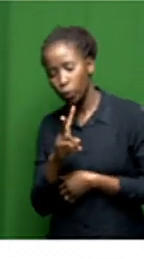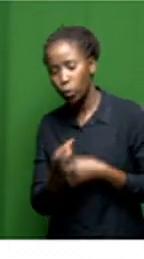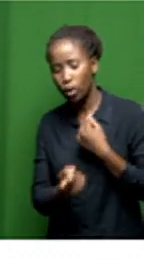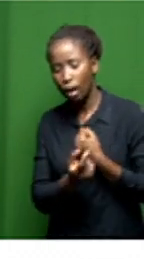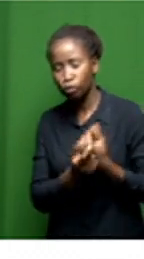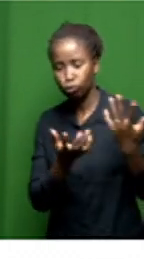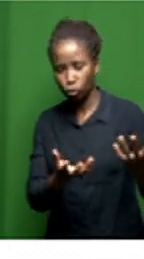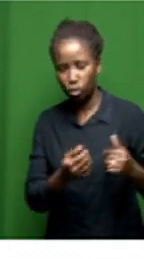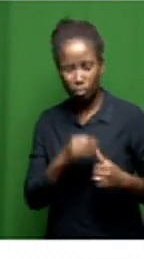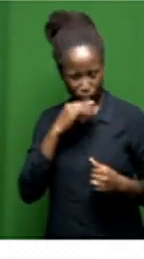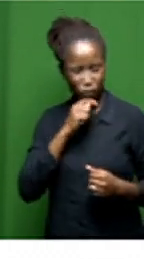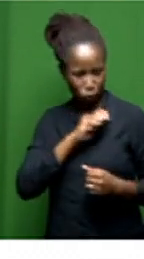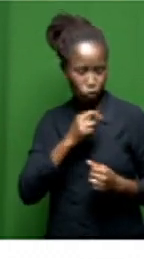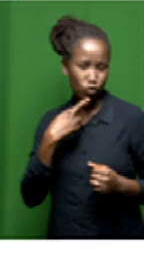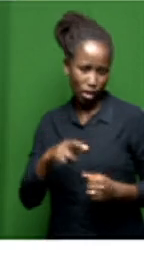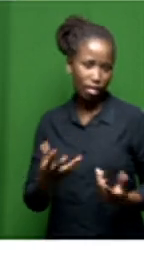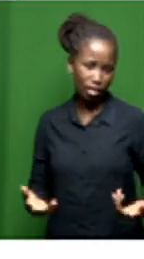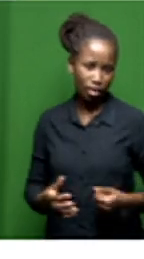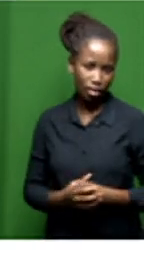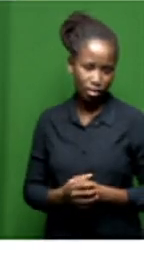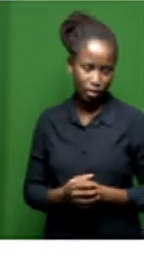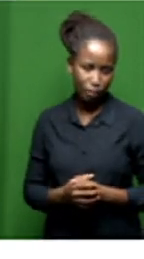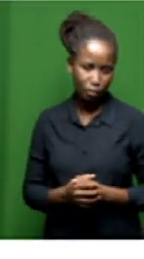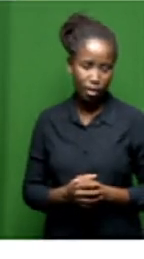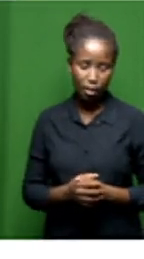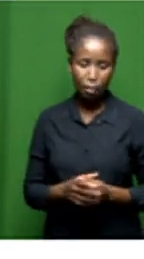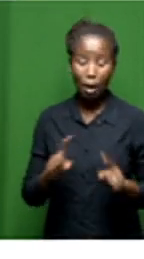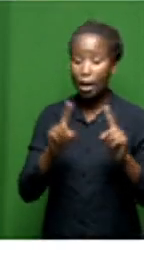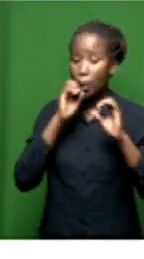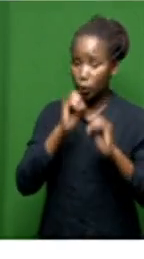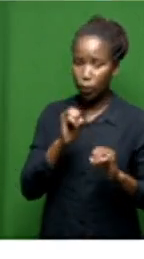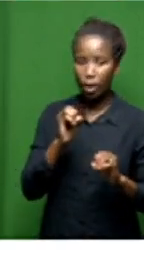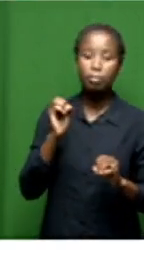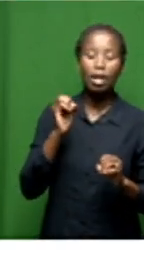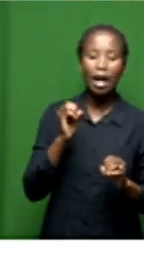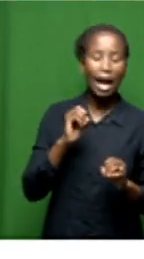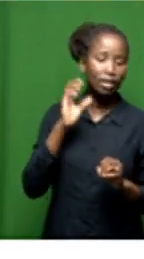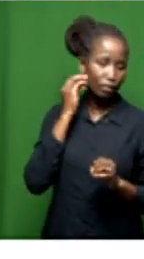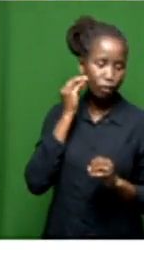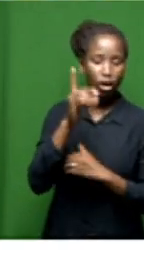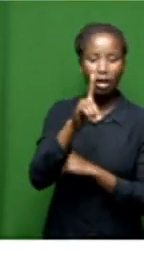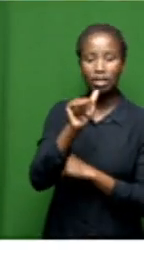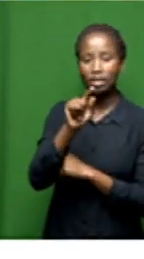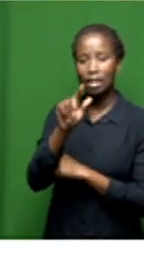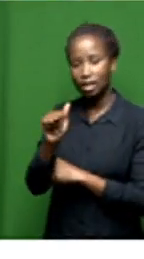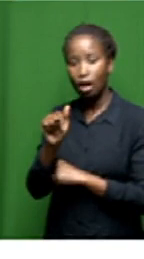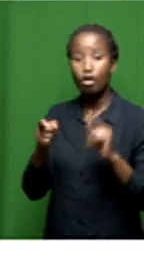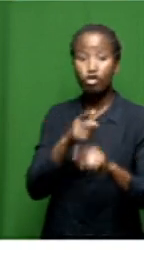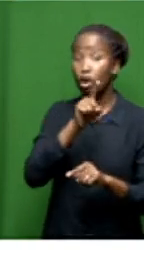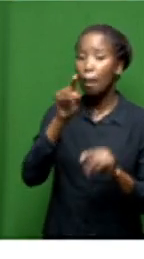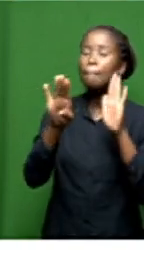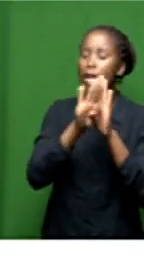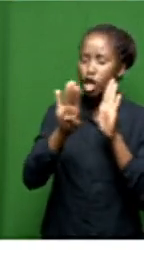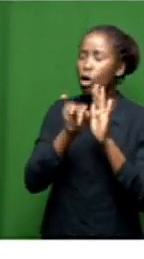that is exactly the reality. There is no study or there's no data coming from 3 billion people all over the world